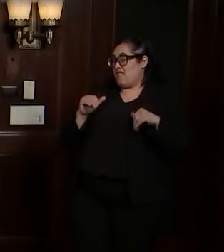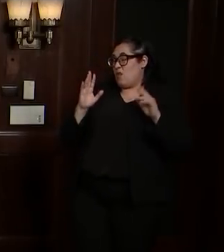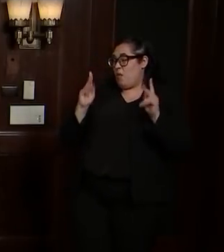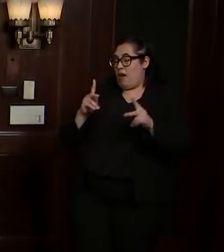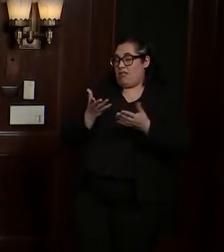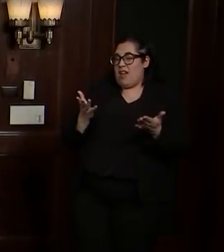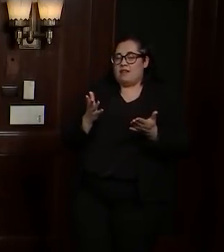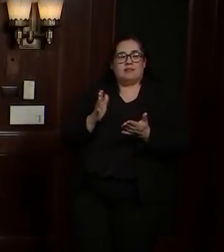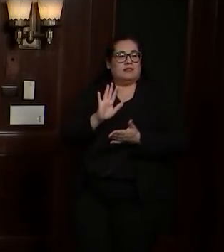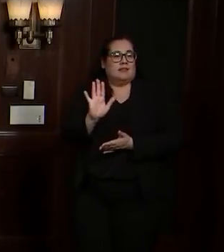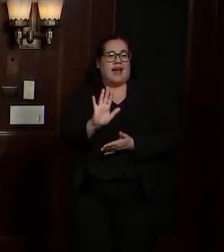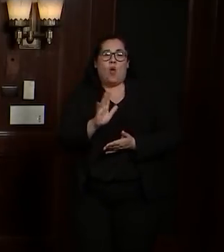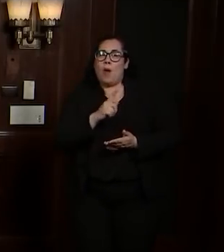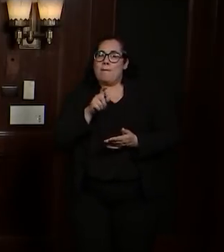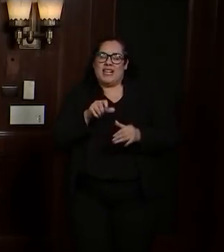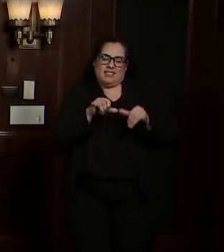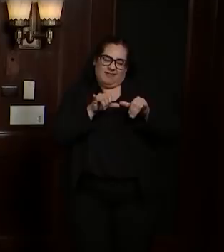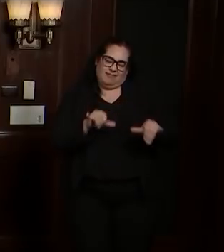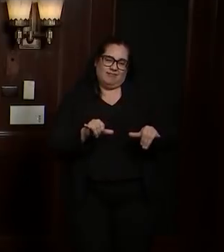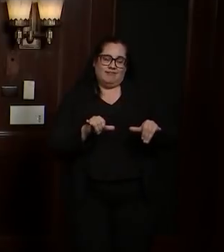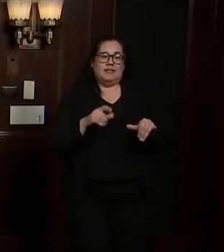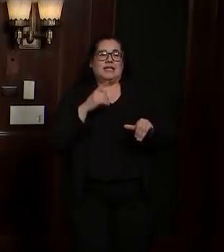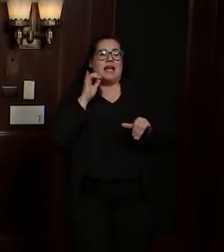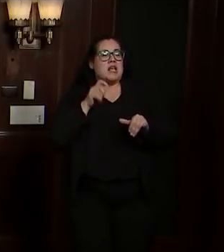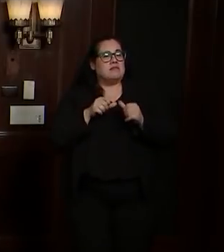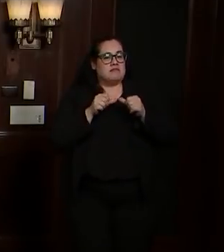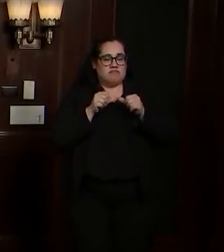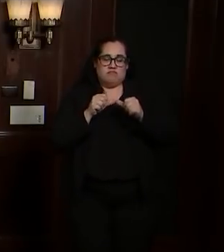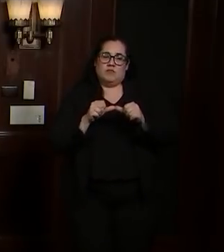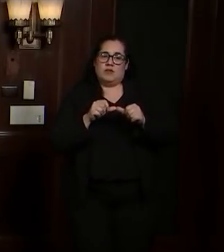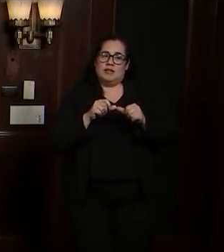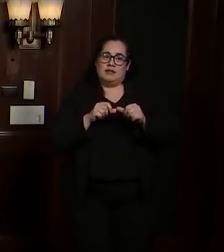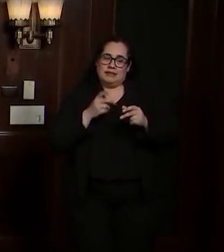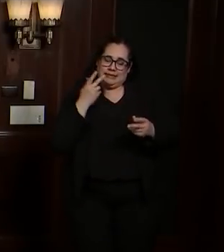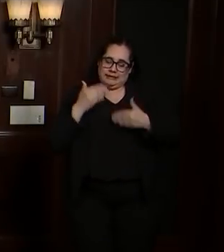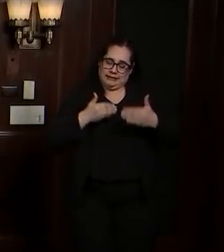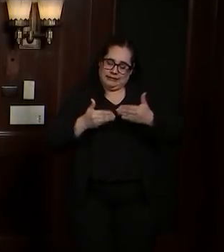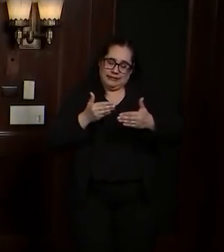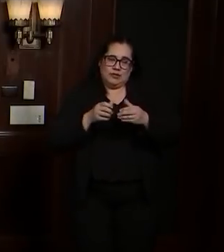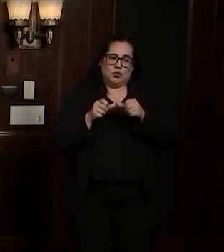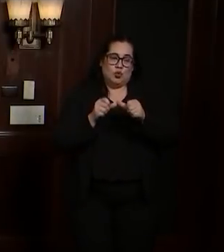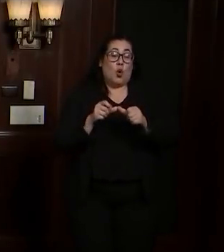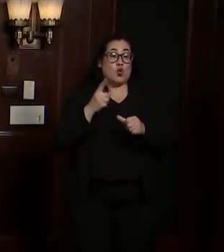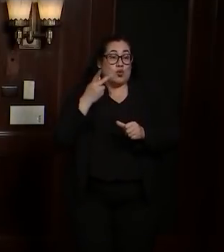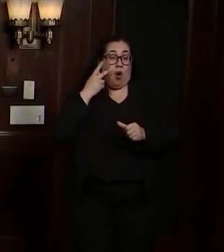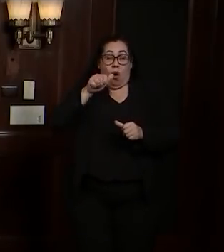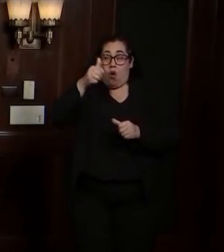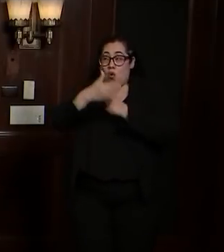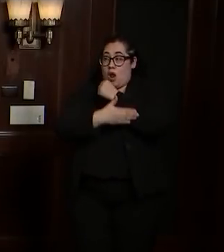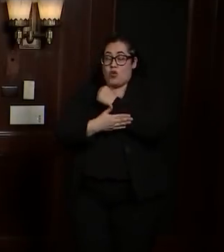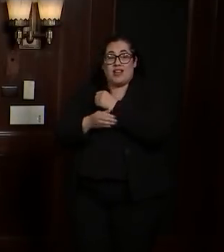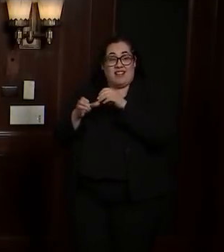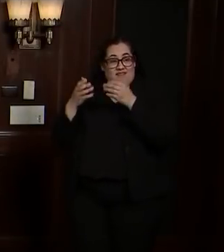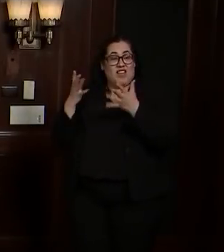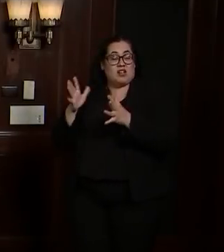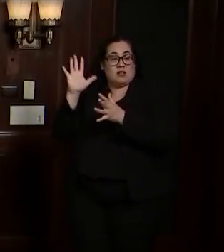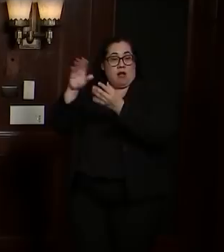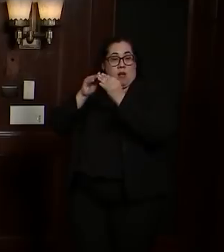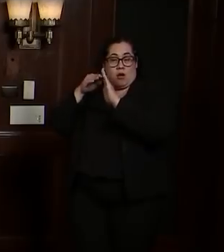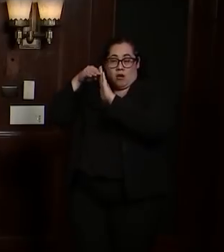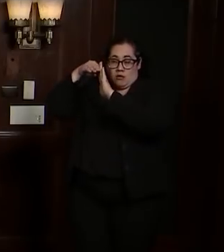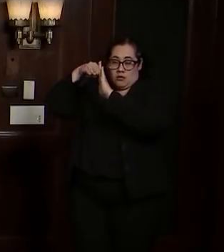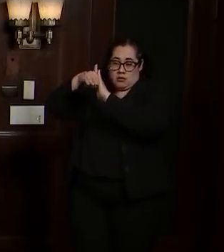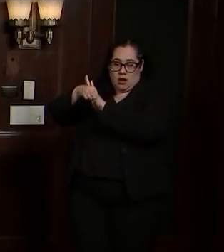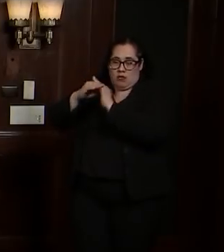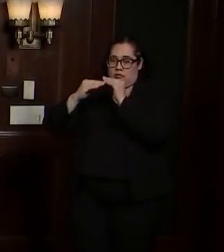to things, that's exactly when we have to have the tenacity to see this through, because as we saw in other countries that did flatten the curve for a moment,